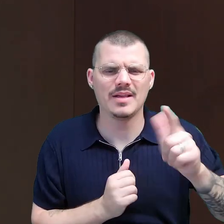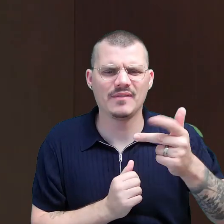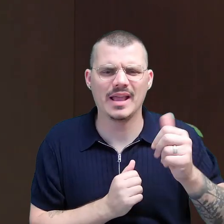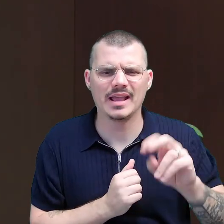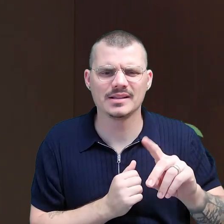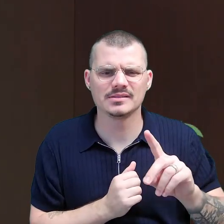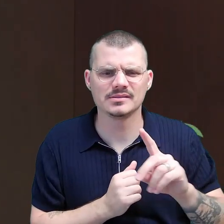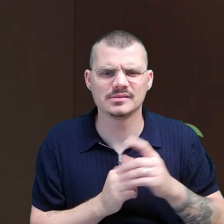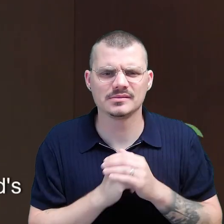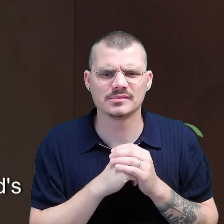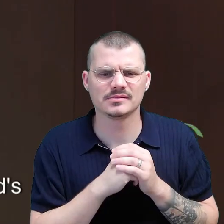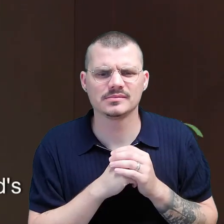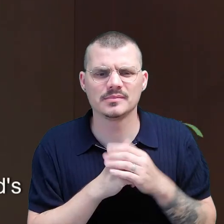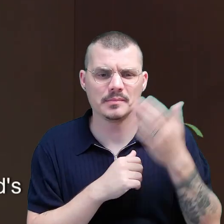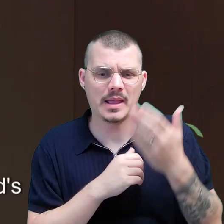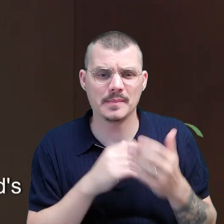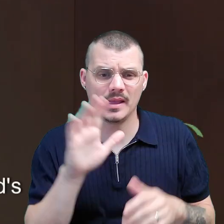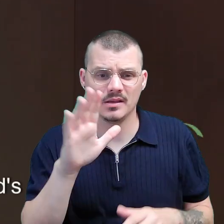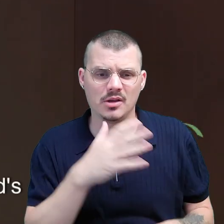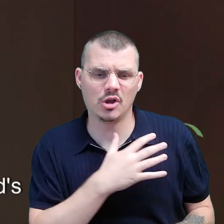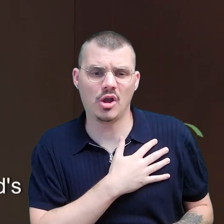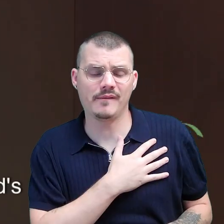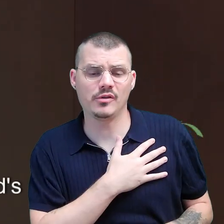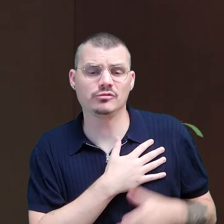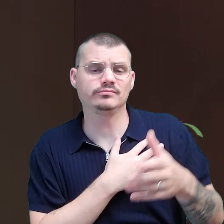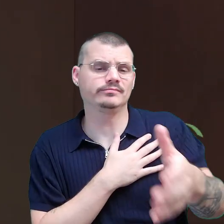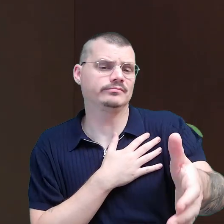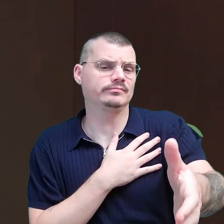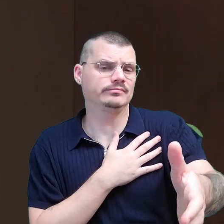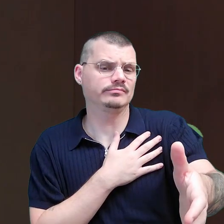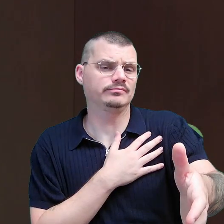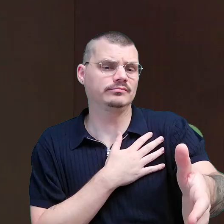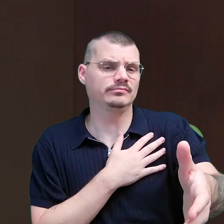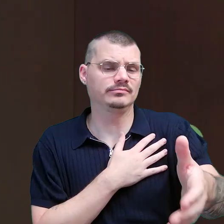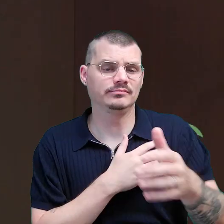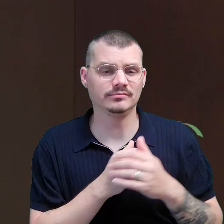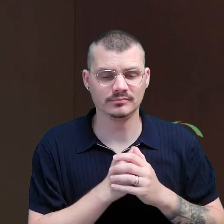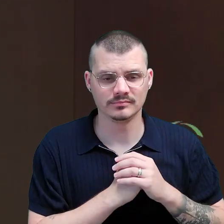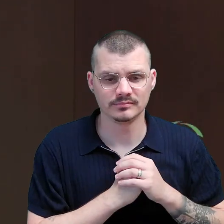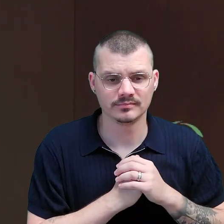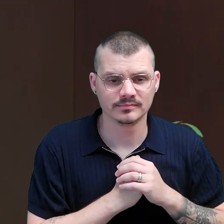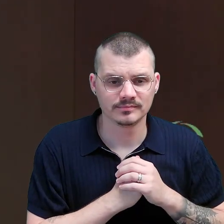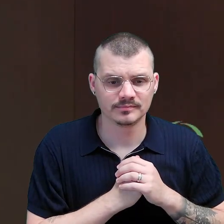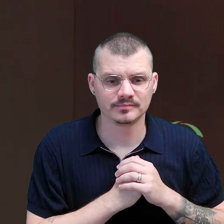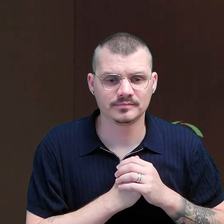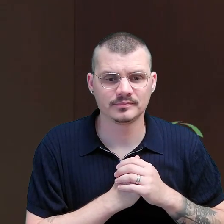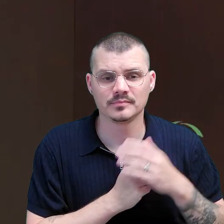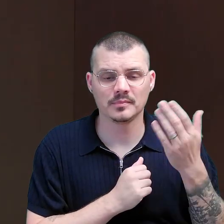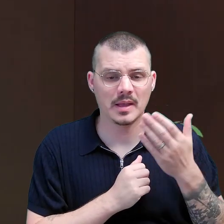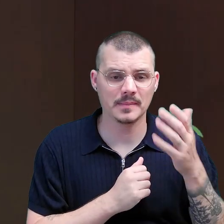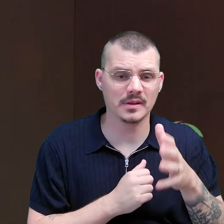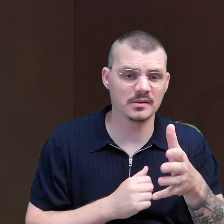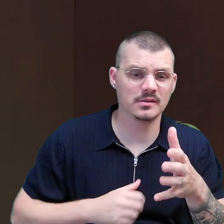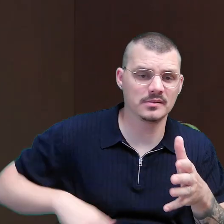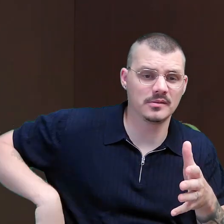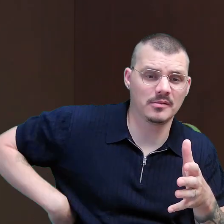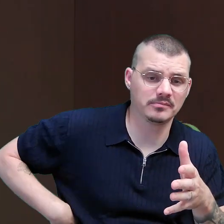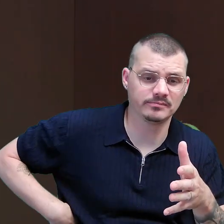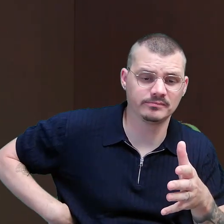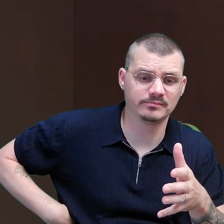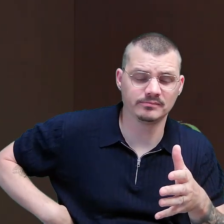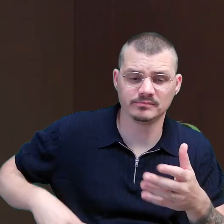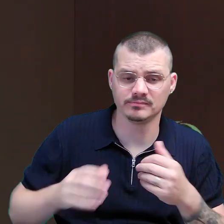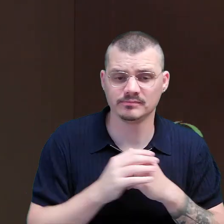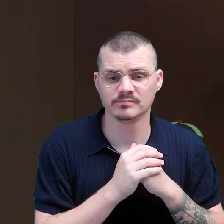hand. Maybe their right hand's over their chest. Maybe it's to the side or in the